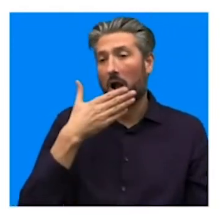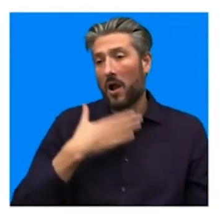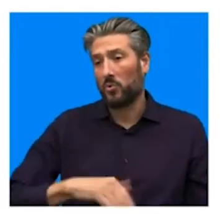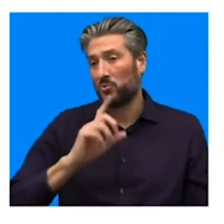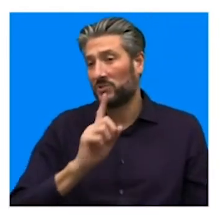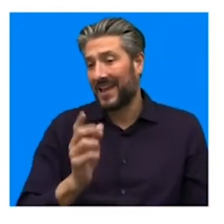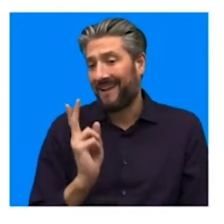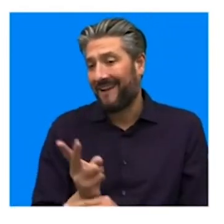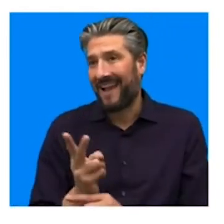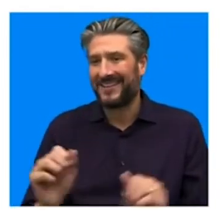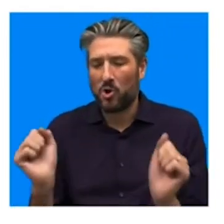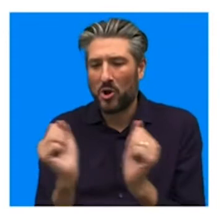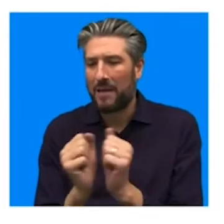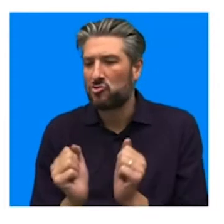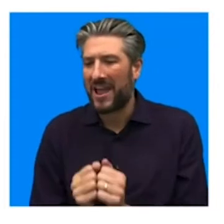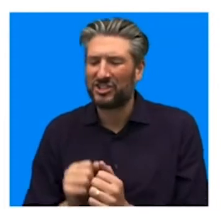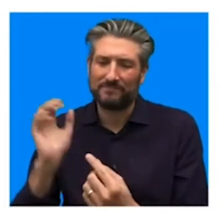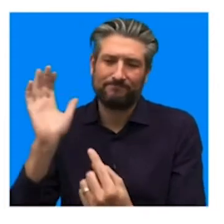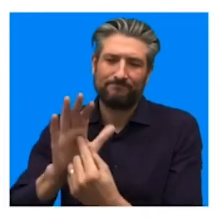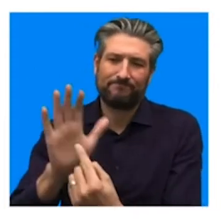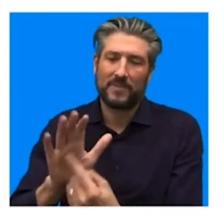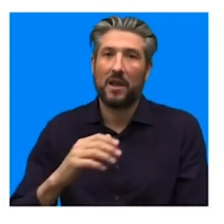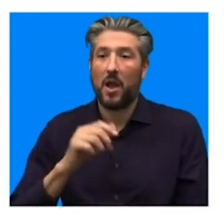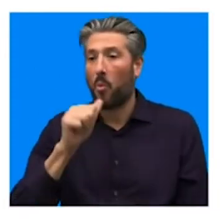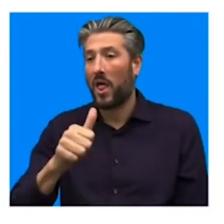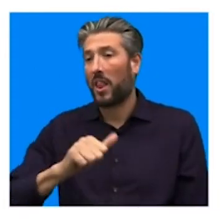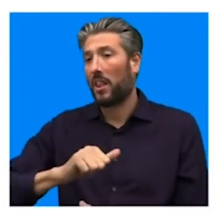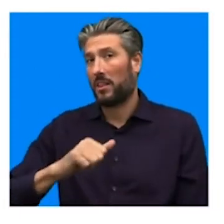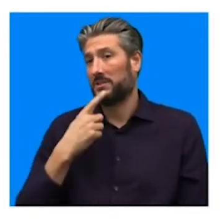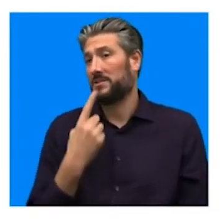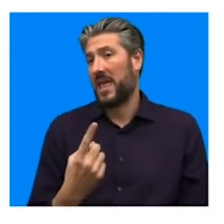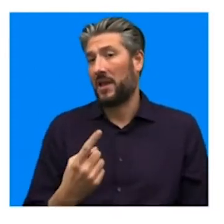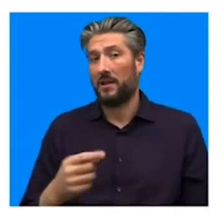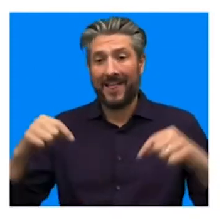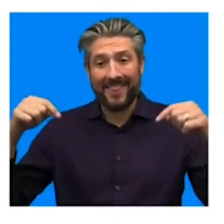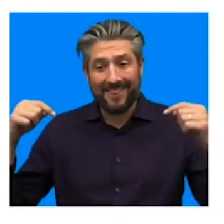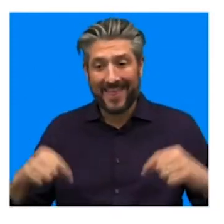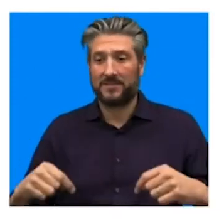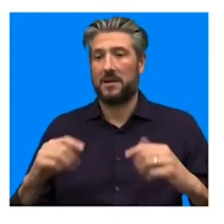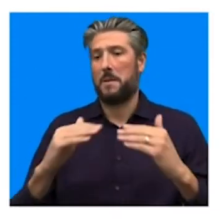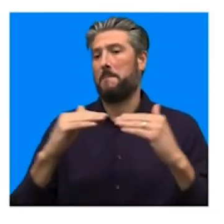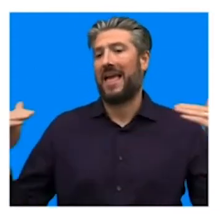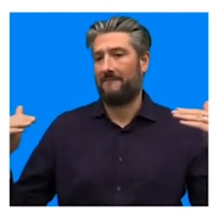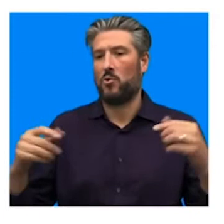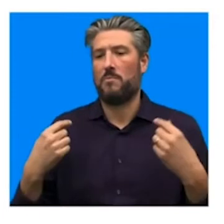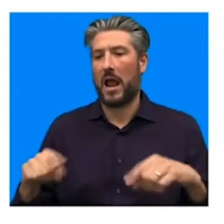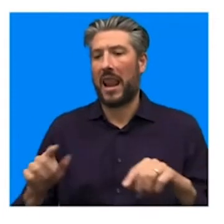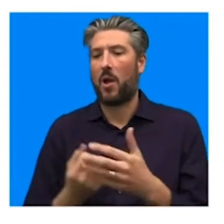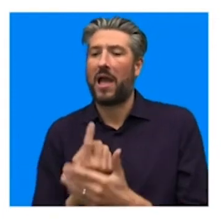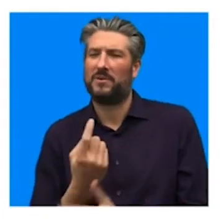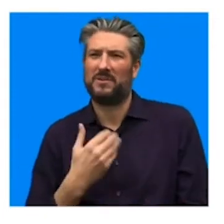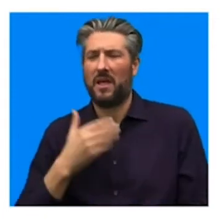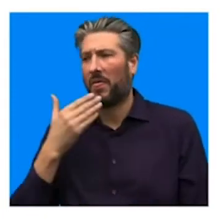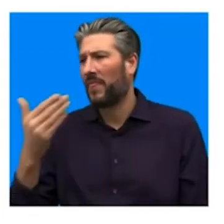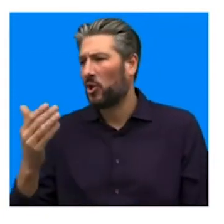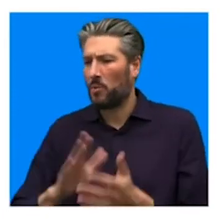and I want to just highlight that we're on a platform that actually makes that happen. And I want to say a big thanks to the likes of Microsoft